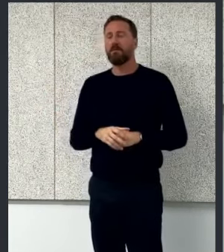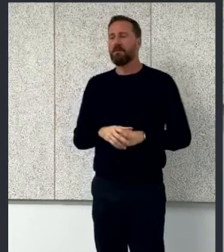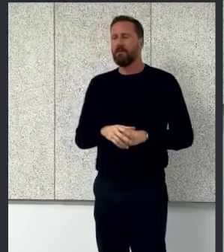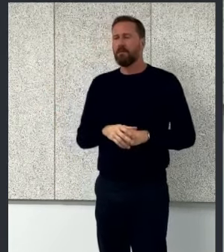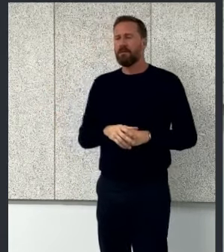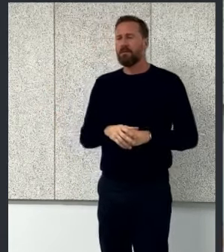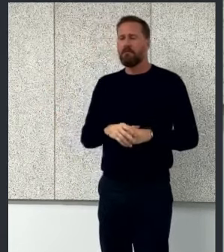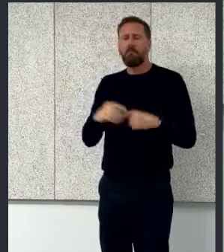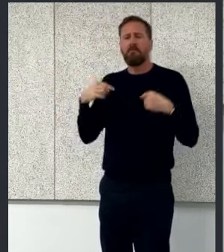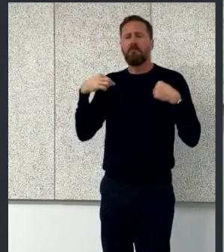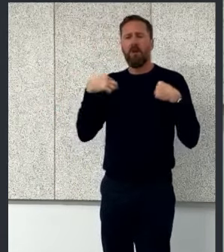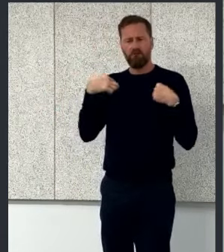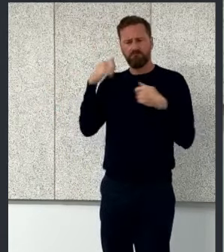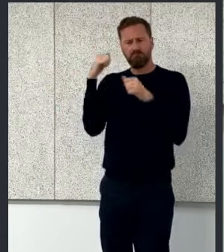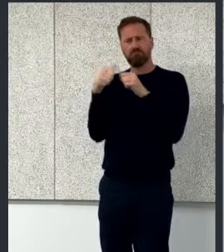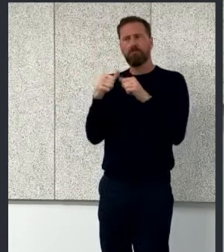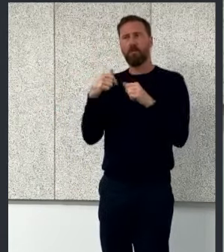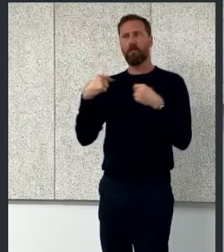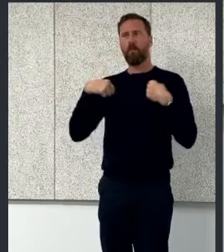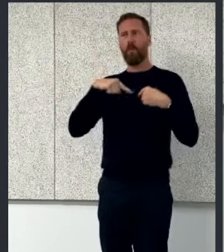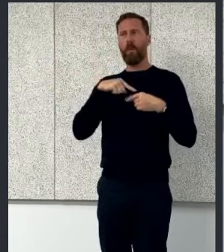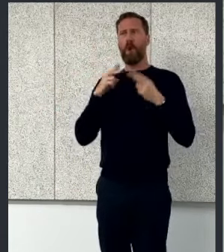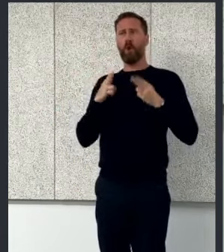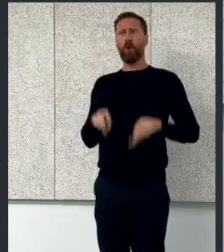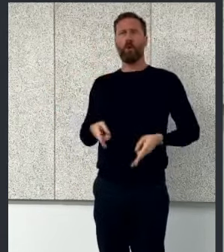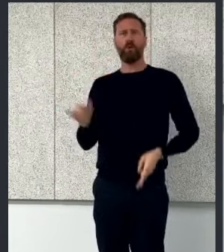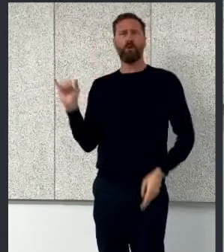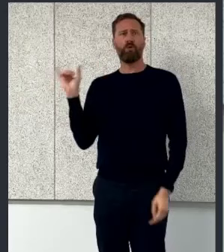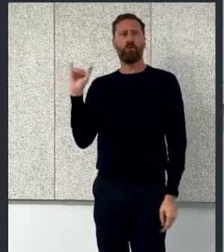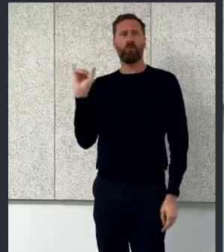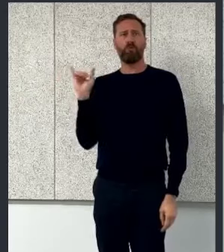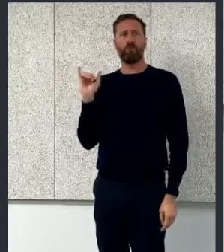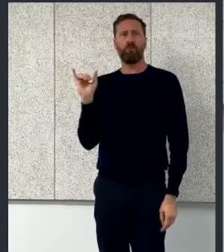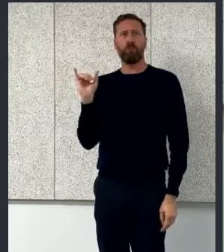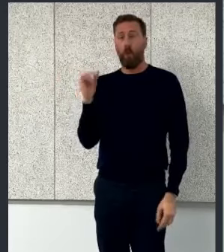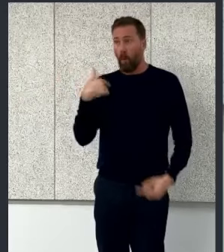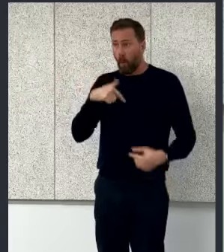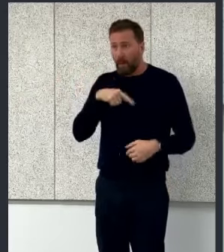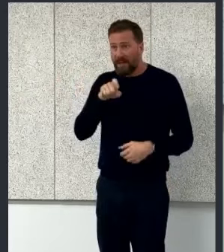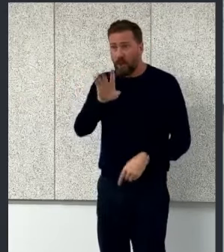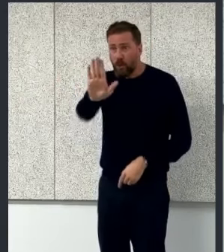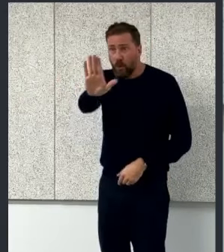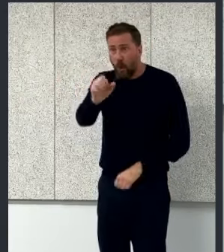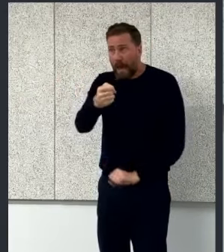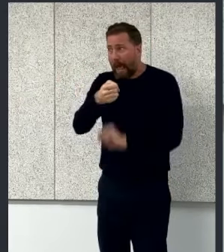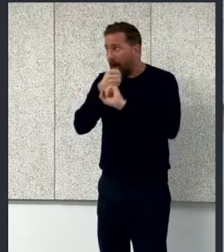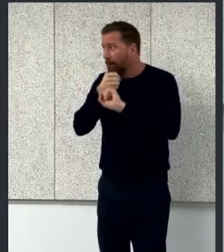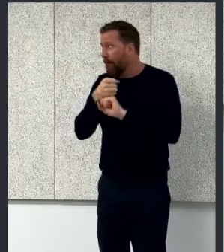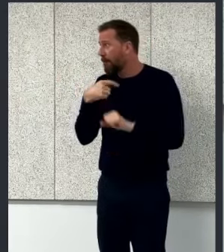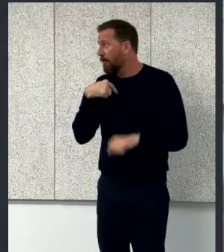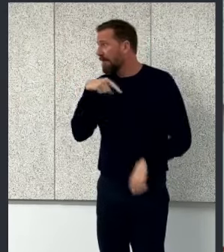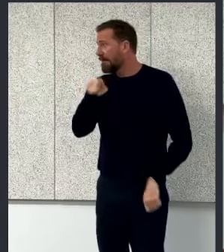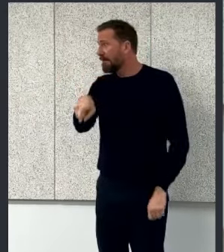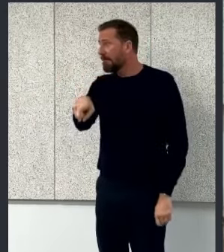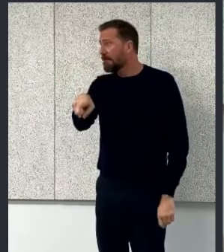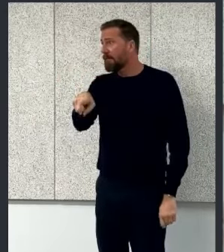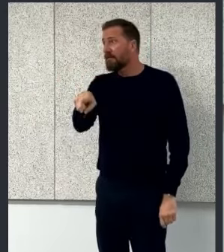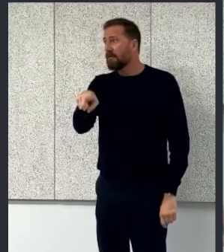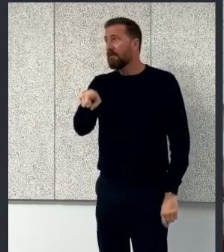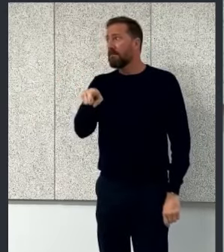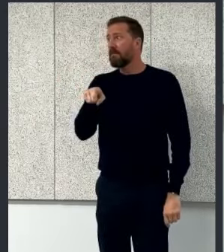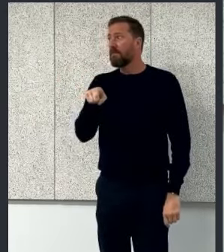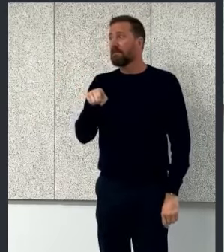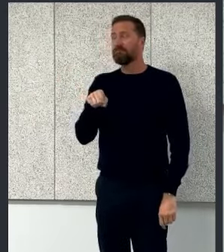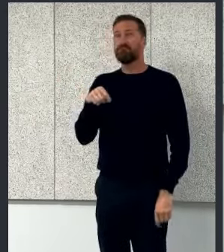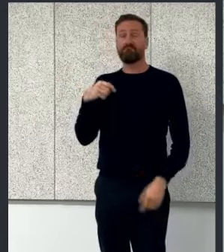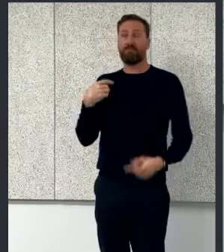to just remember that we are human too. And so we need your help, and we need, speaking of